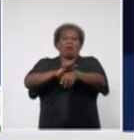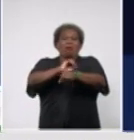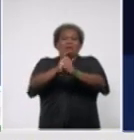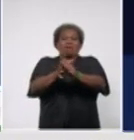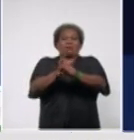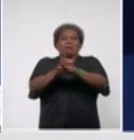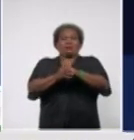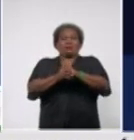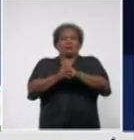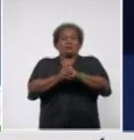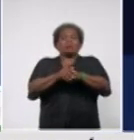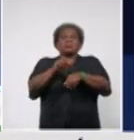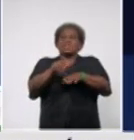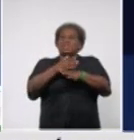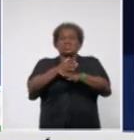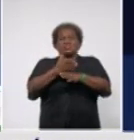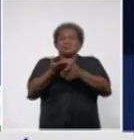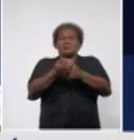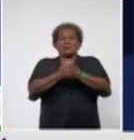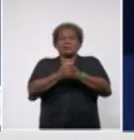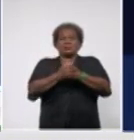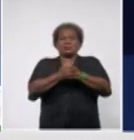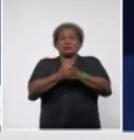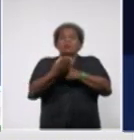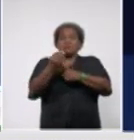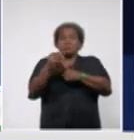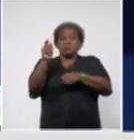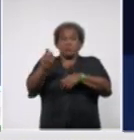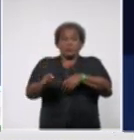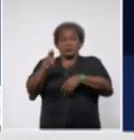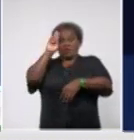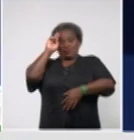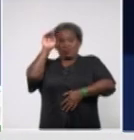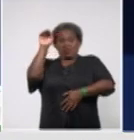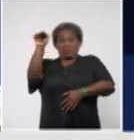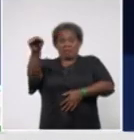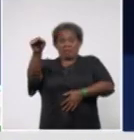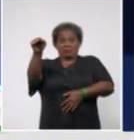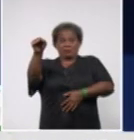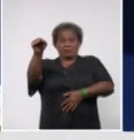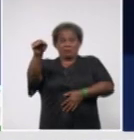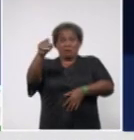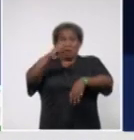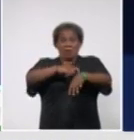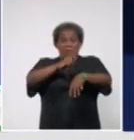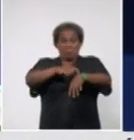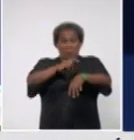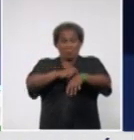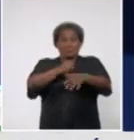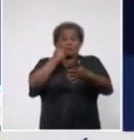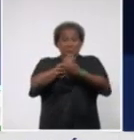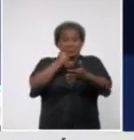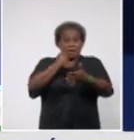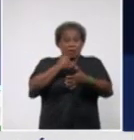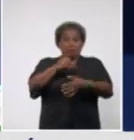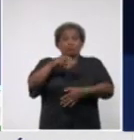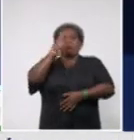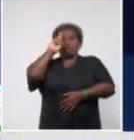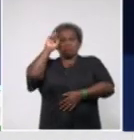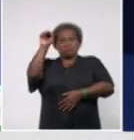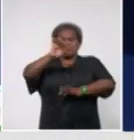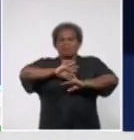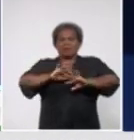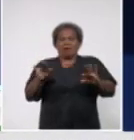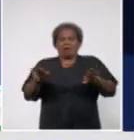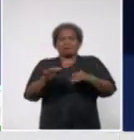for the virus, because, as you know, as soon as someone is diagnosed with COVID-19, all their contacts